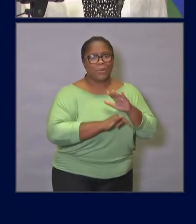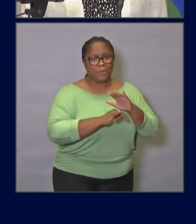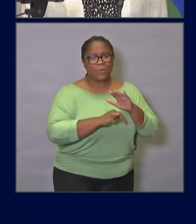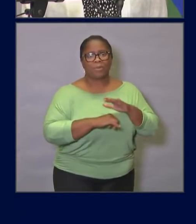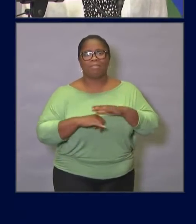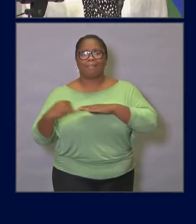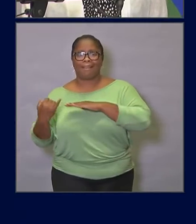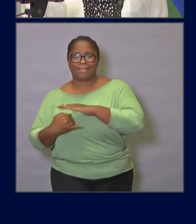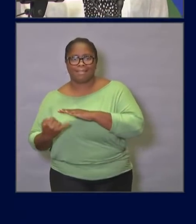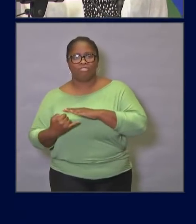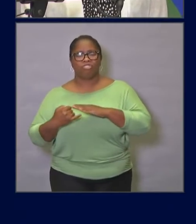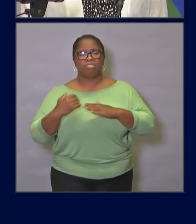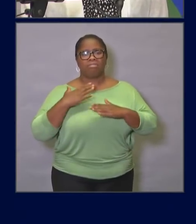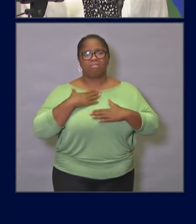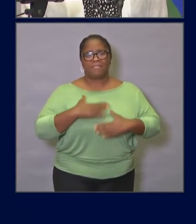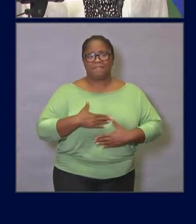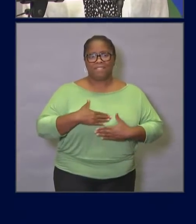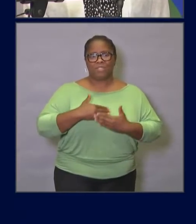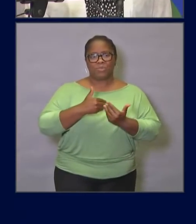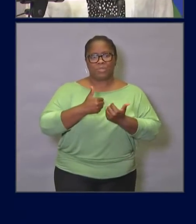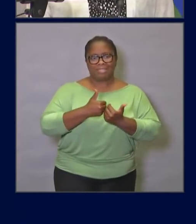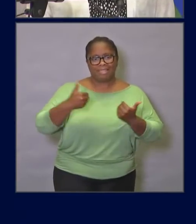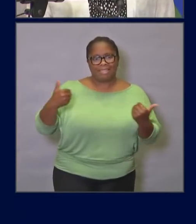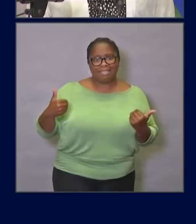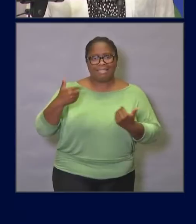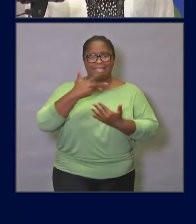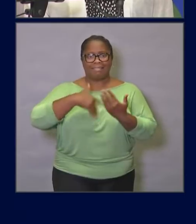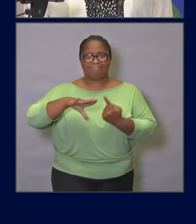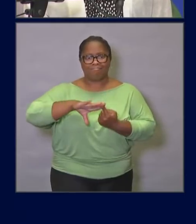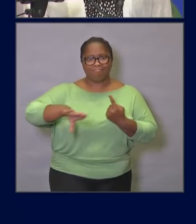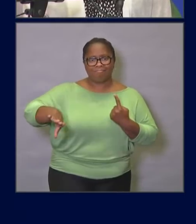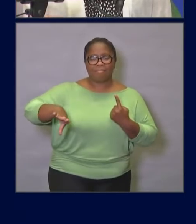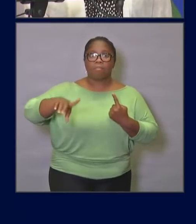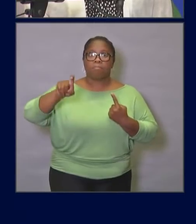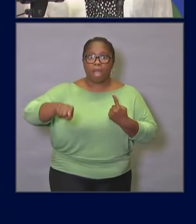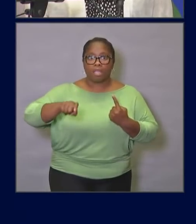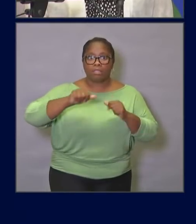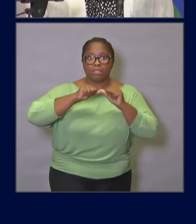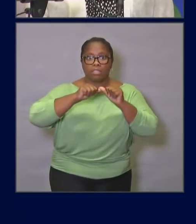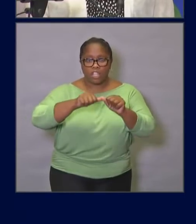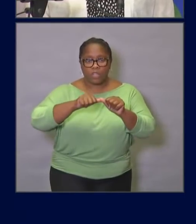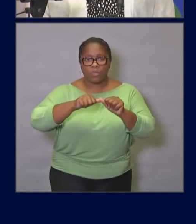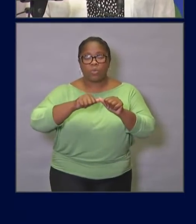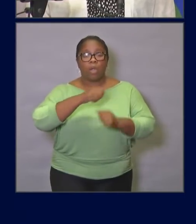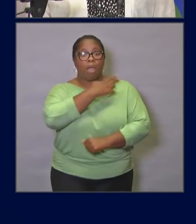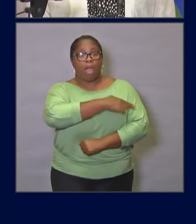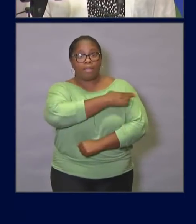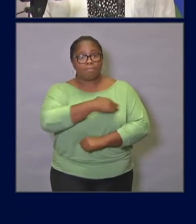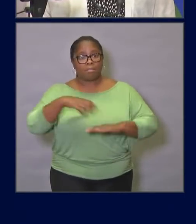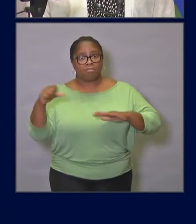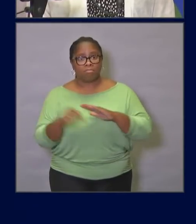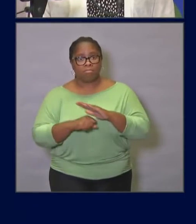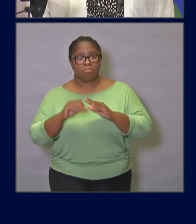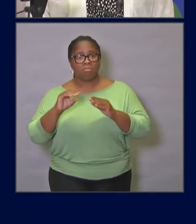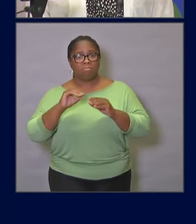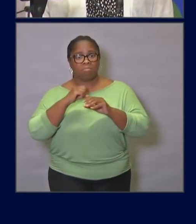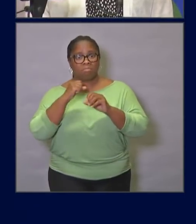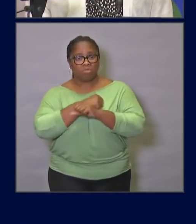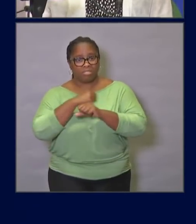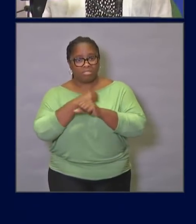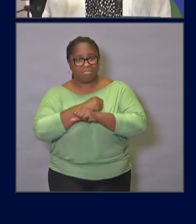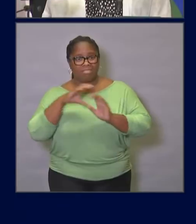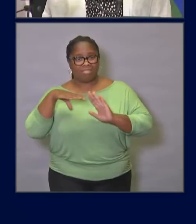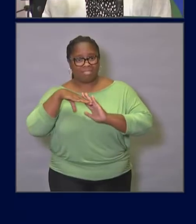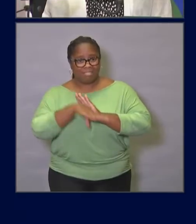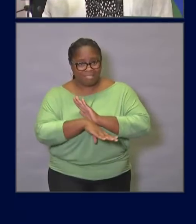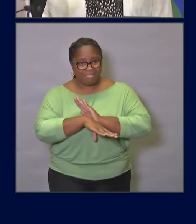physical distancing, these practices need to continue. The decline in the hospitalization rates that we're seeing now does